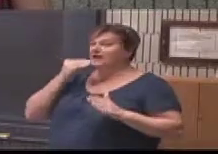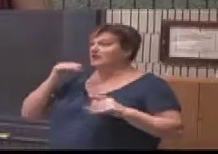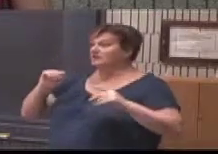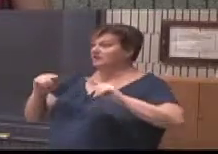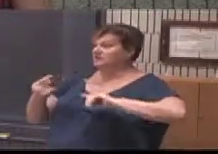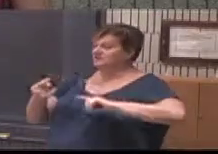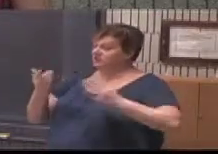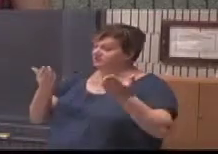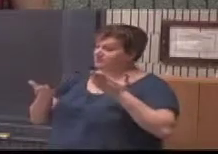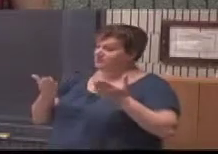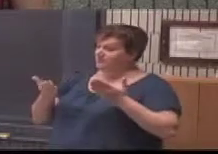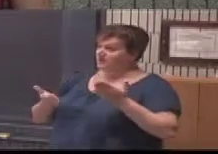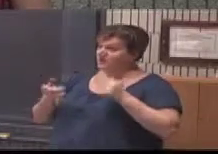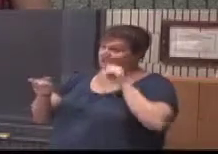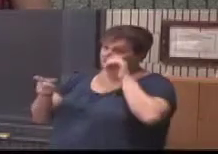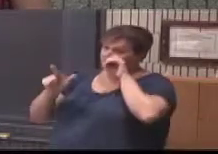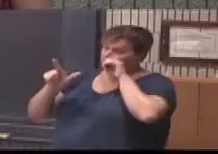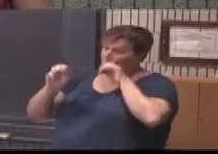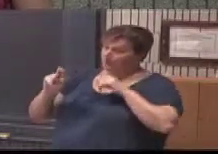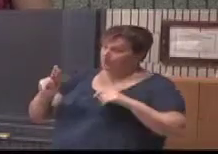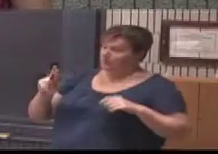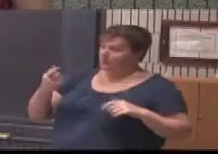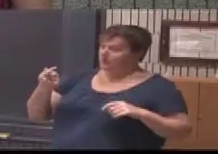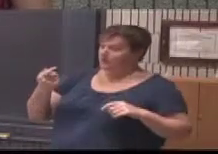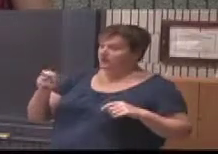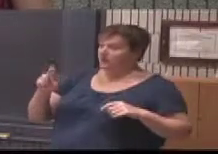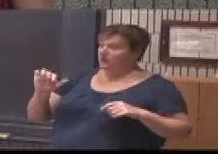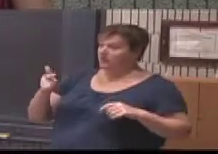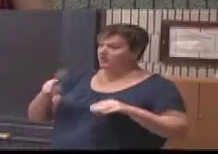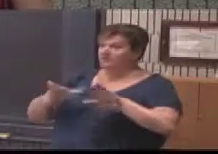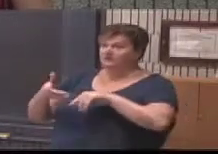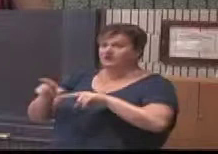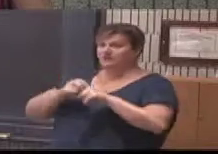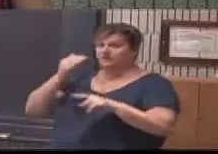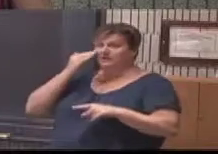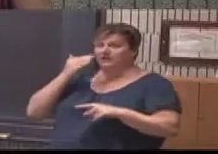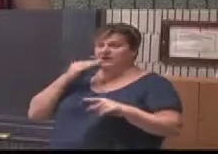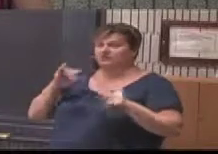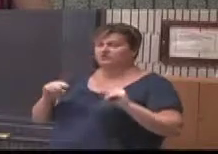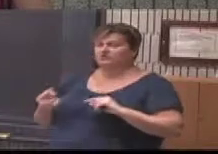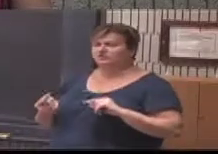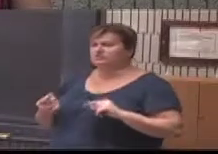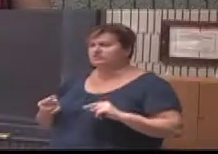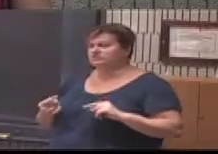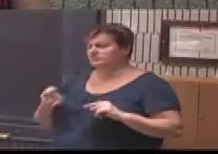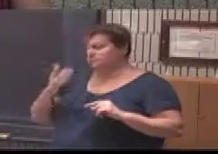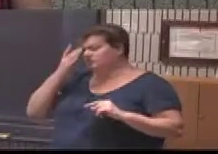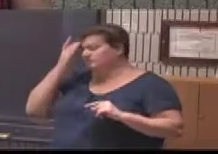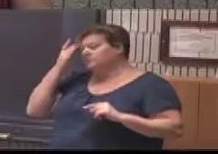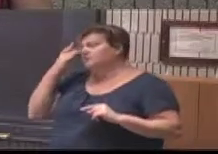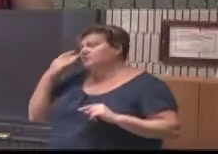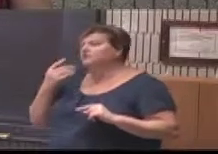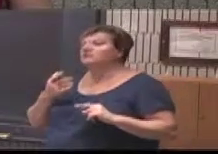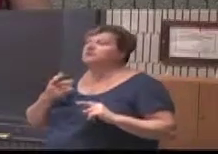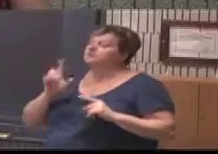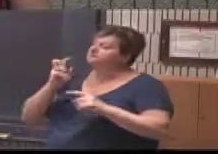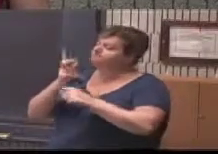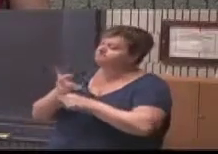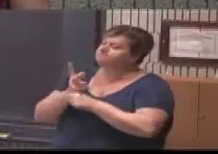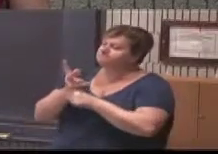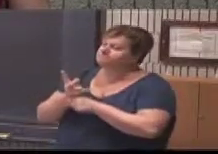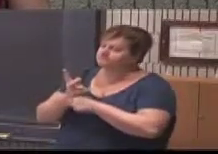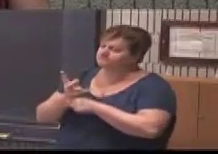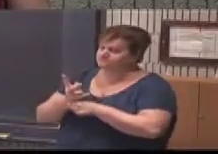that maybe Lou Gehrig actually died from head injury. Well, you know, I think that we have to be cautious